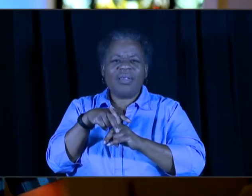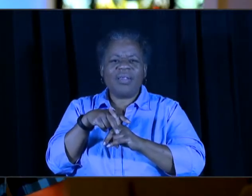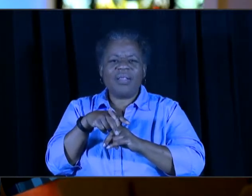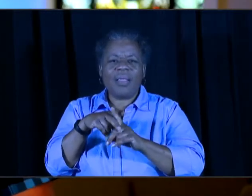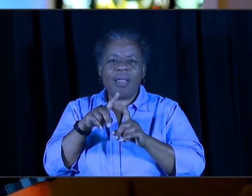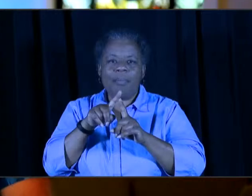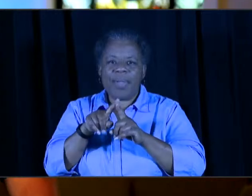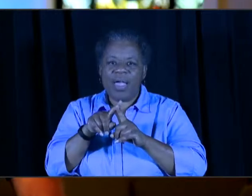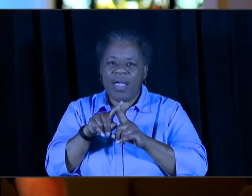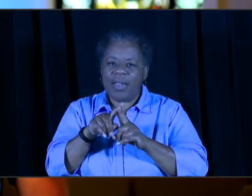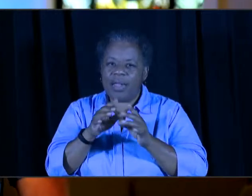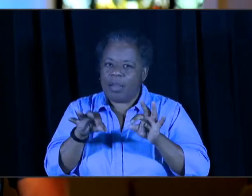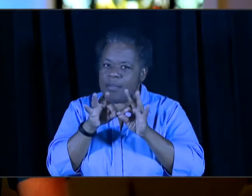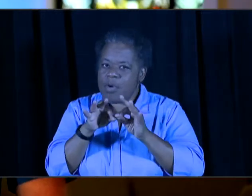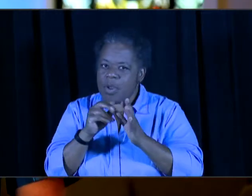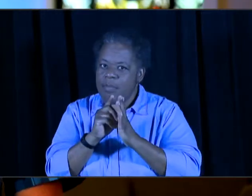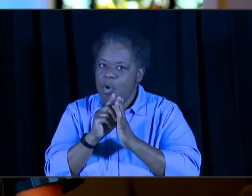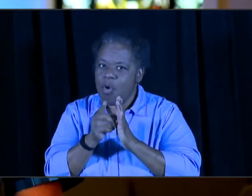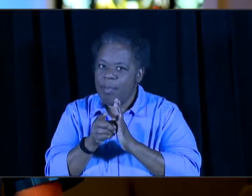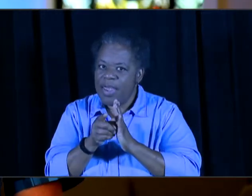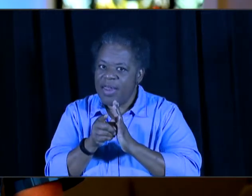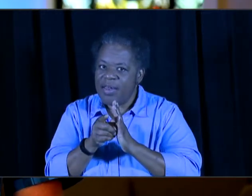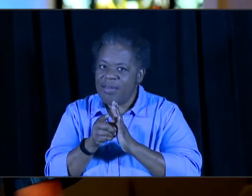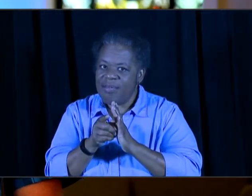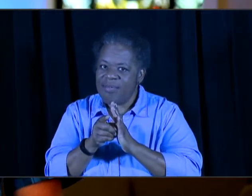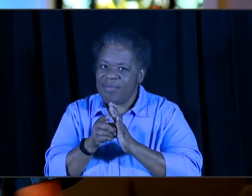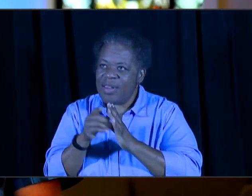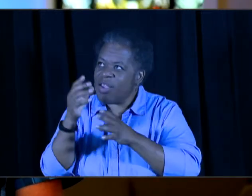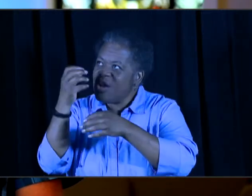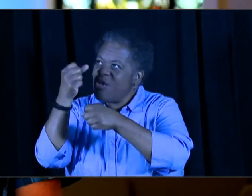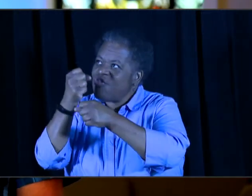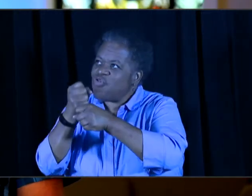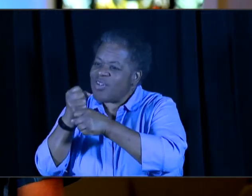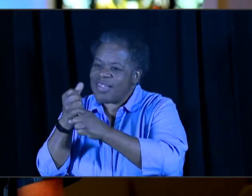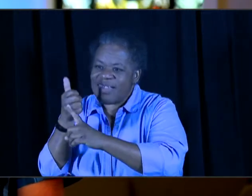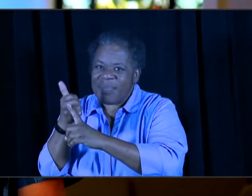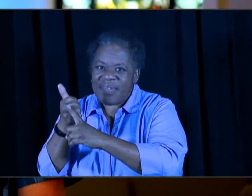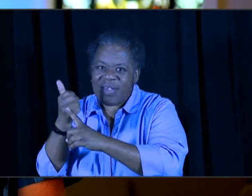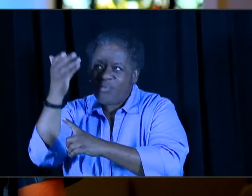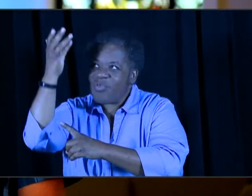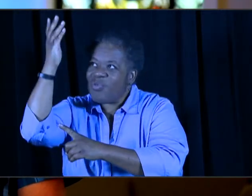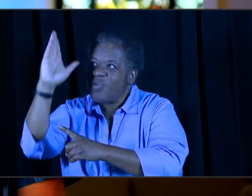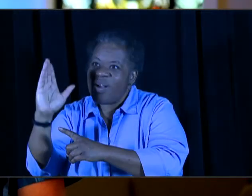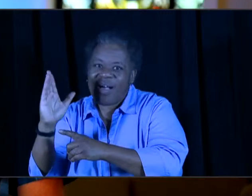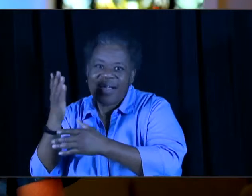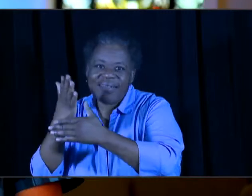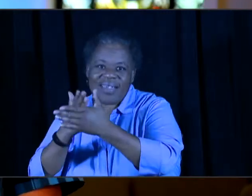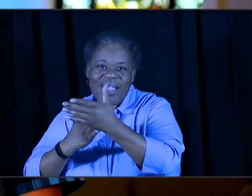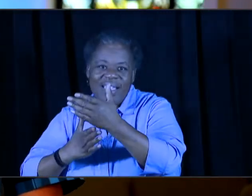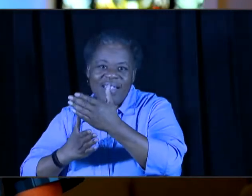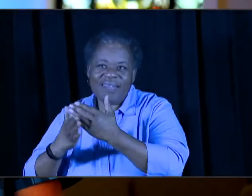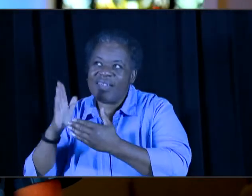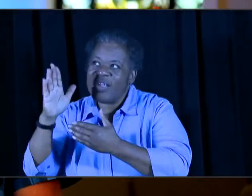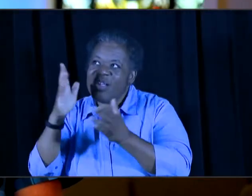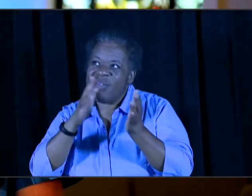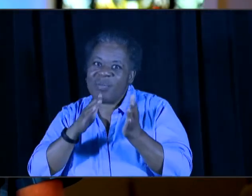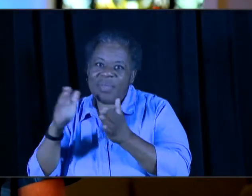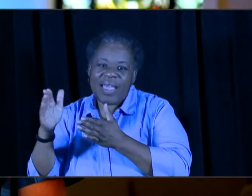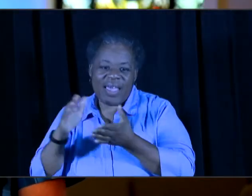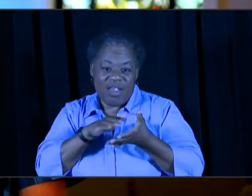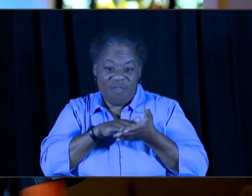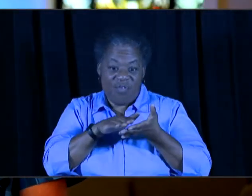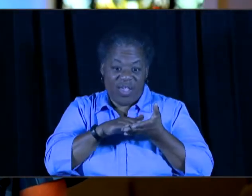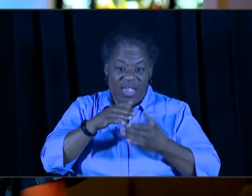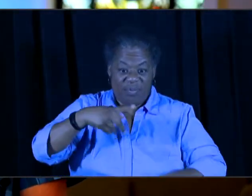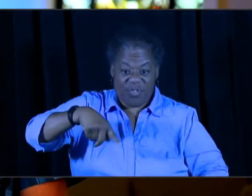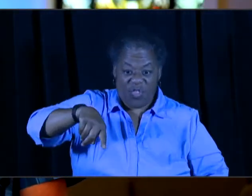But in a critical moment, he trusts himself into God's hands. He forgives those